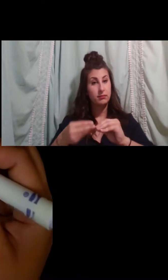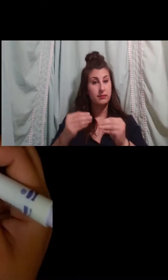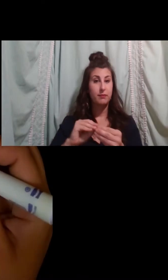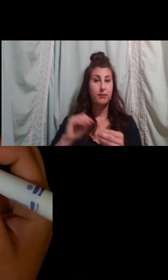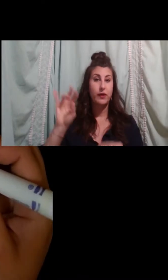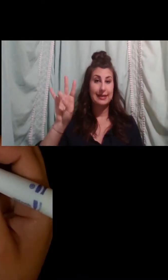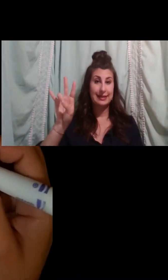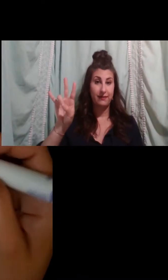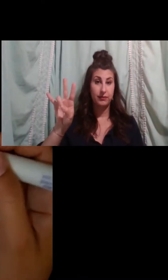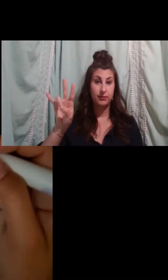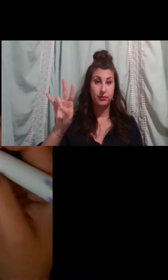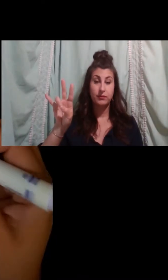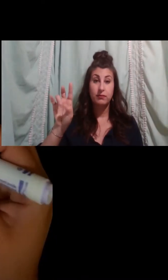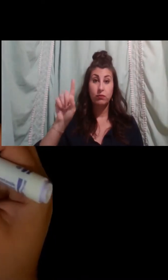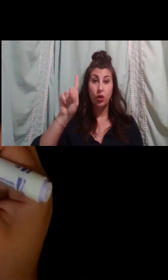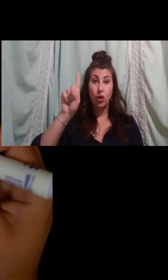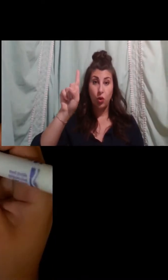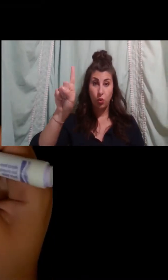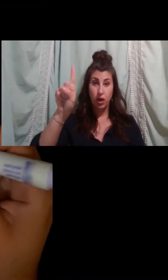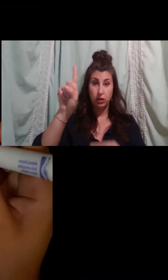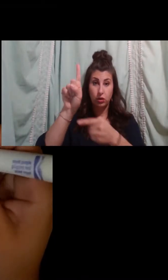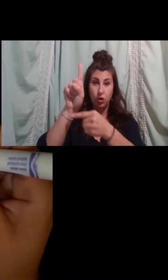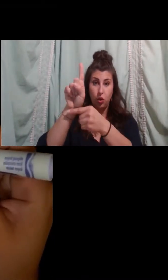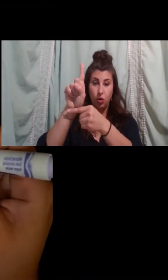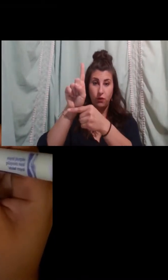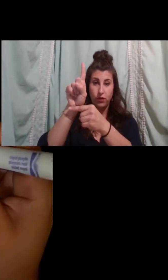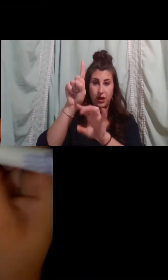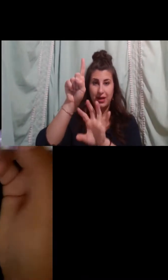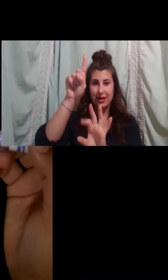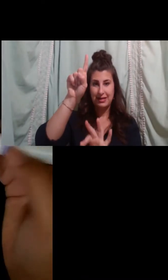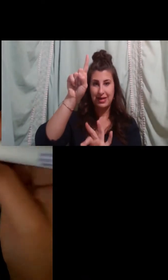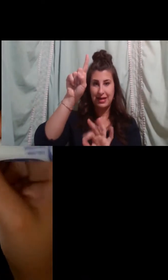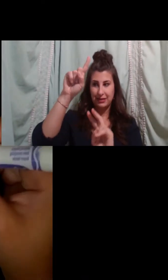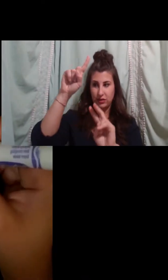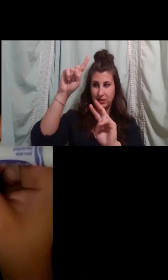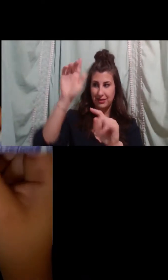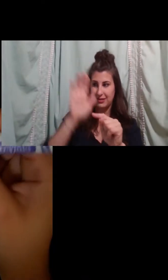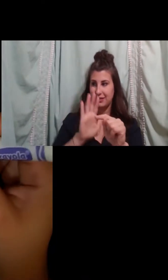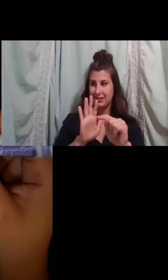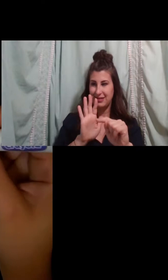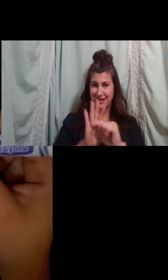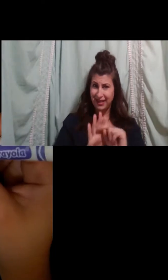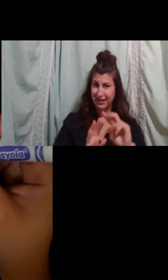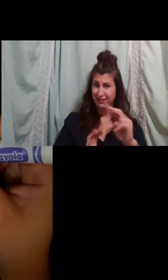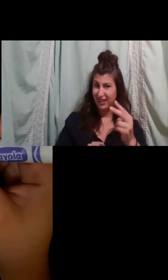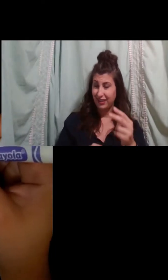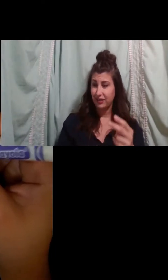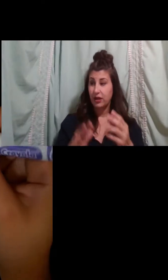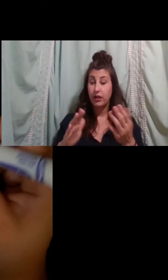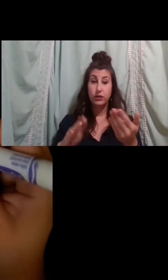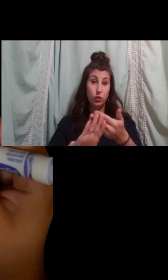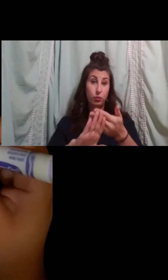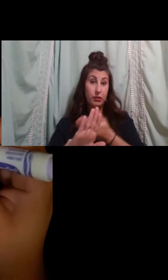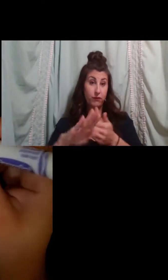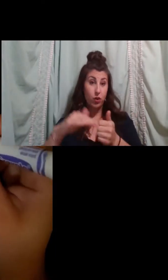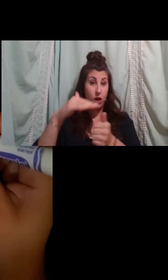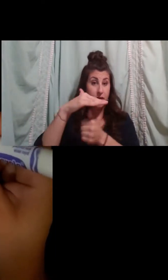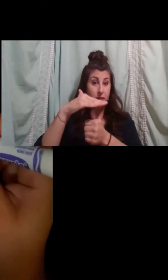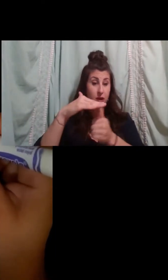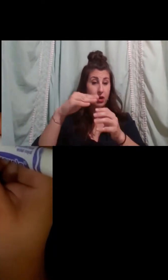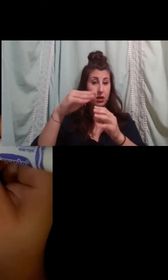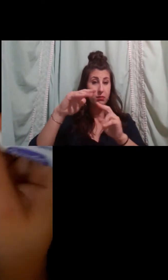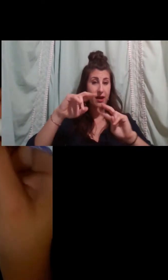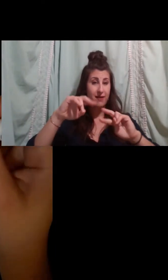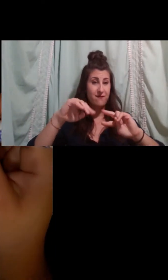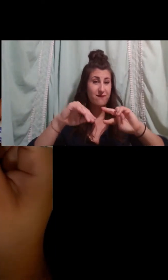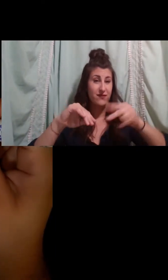Now number 7, it's 1 over 9 to the negative second. It was at the bottom, so I'm going to flip it and